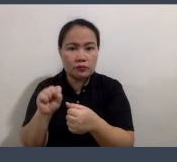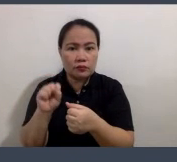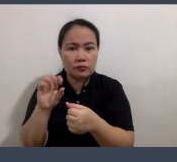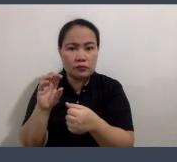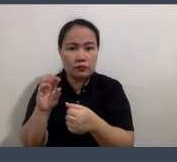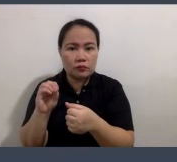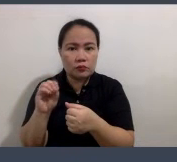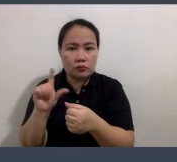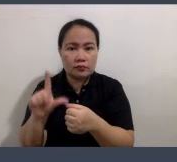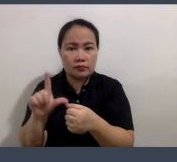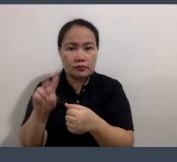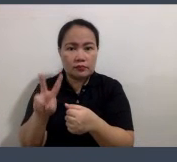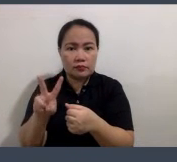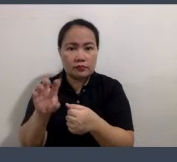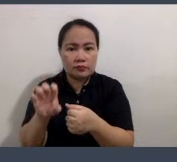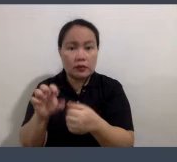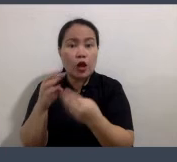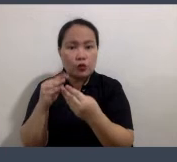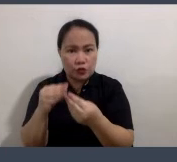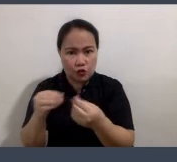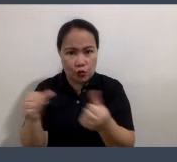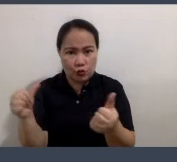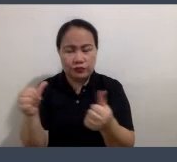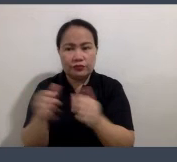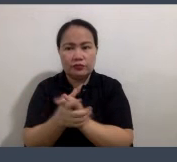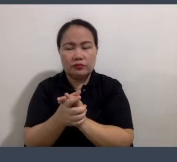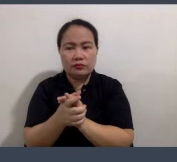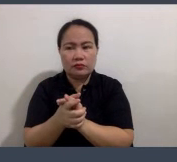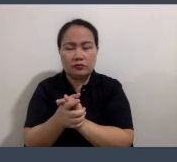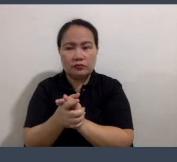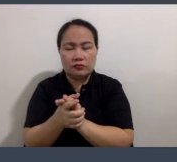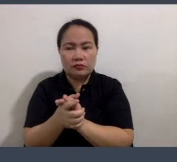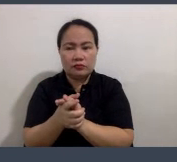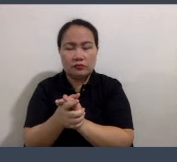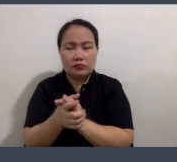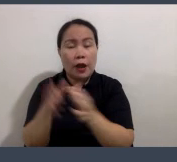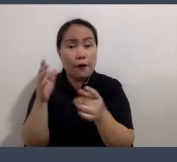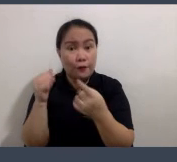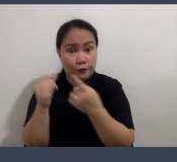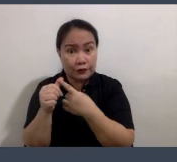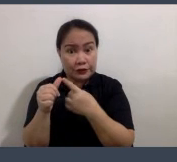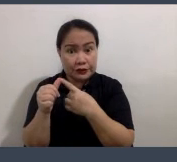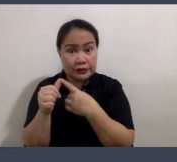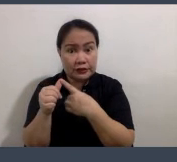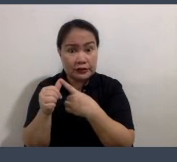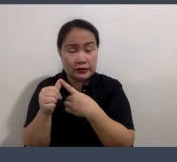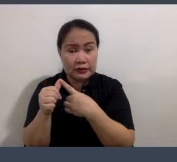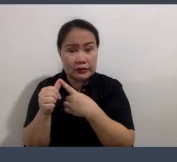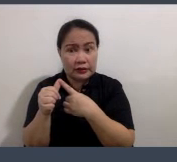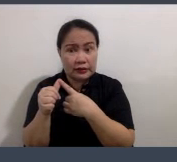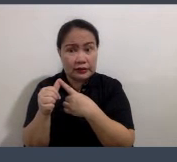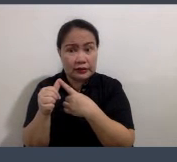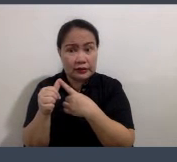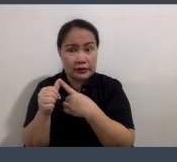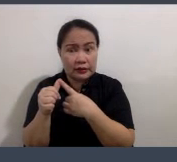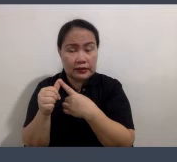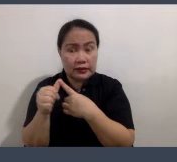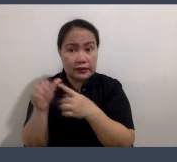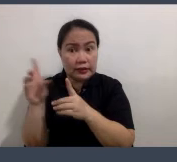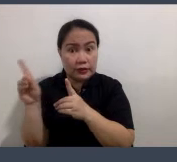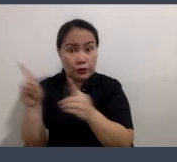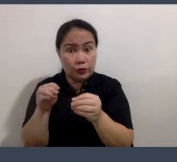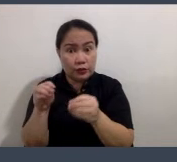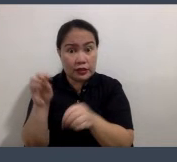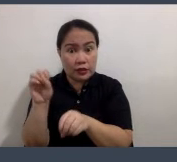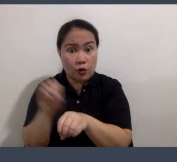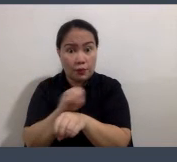we are going to perform operations here. So, first, bago tayo mag-simplify, i-perform muna natin yung operations